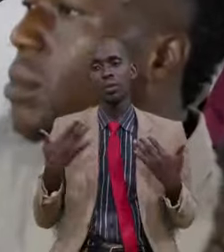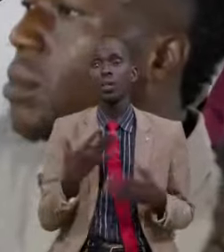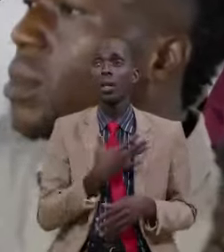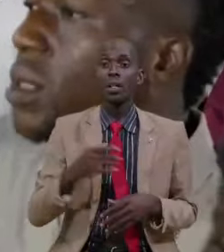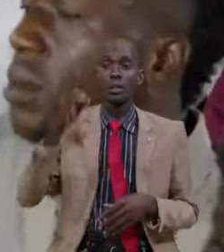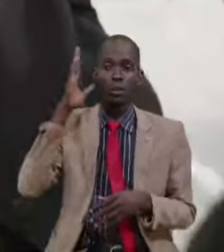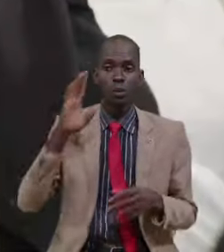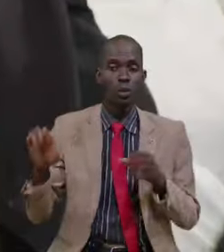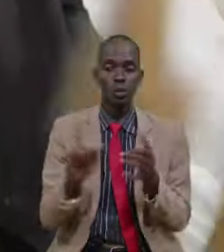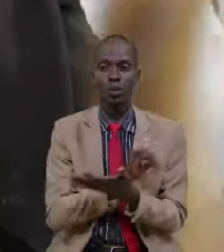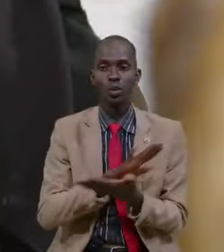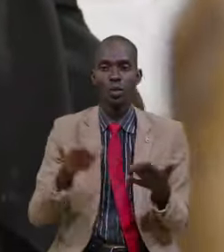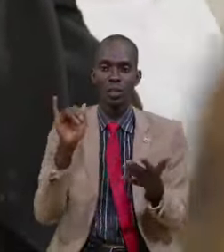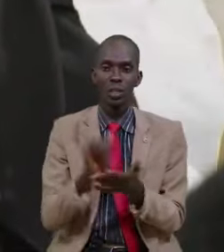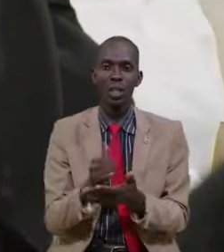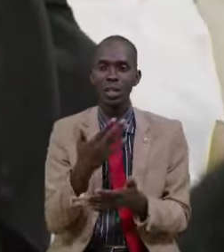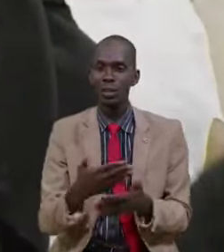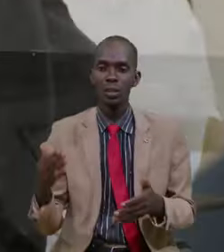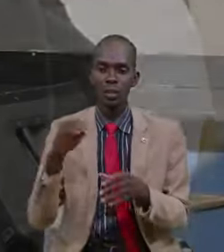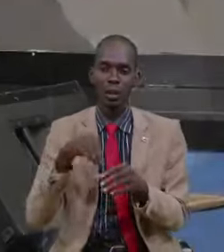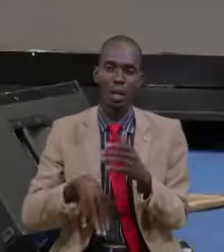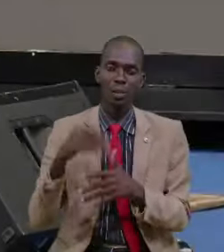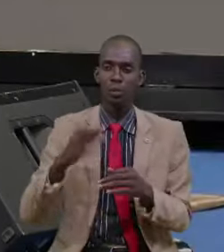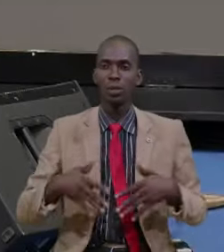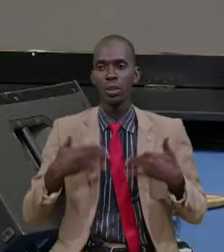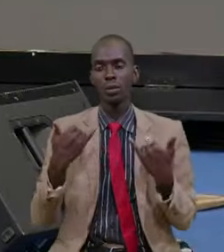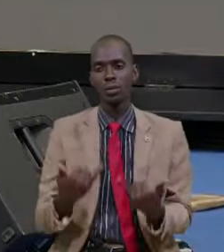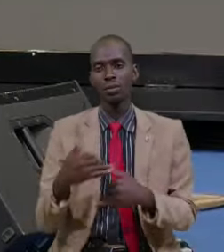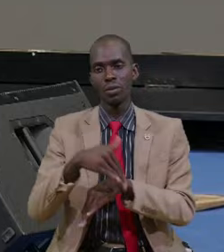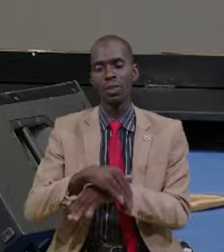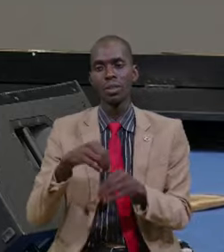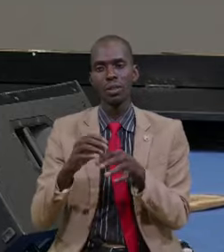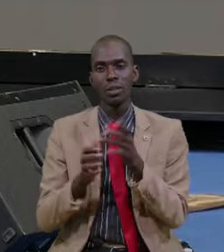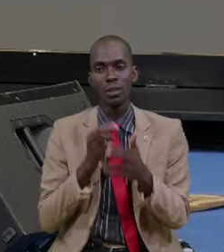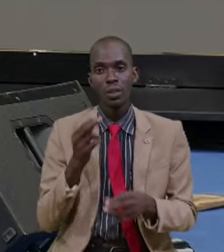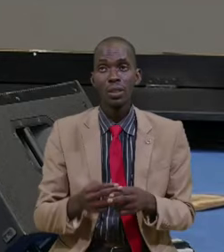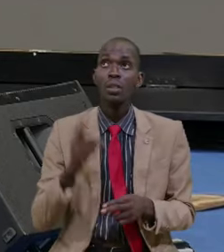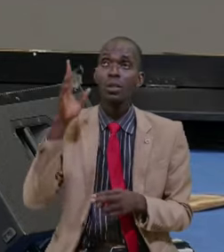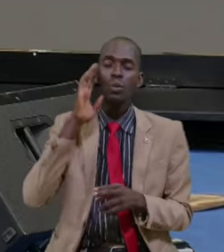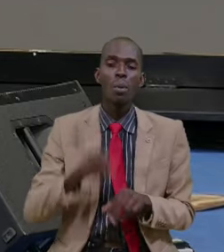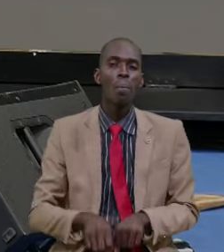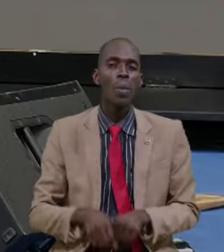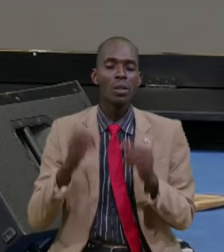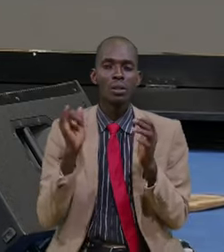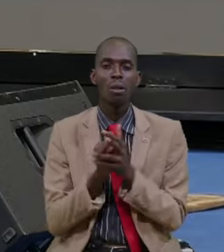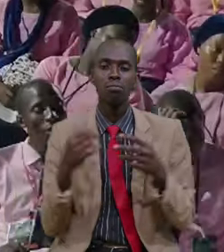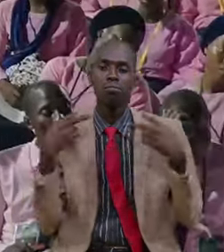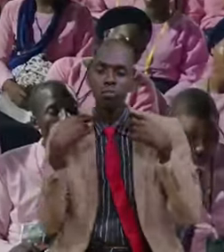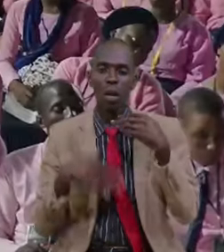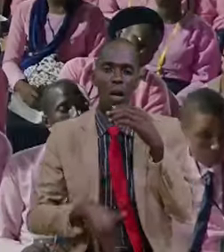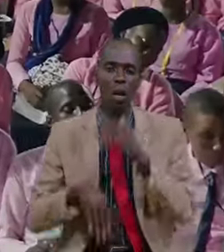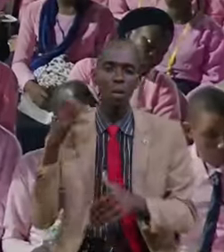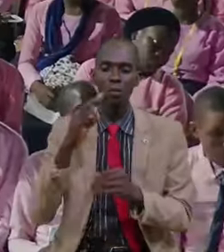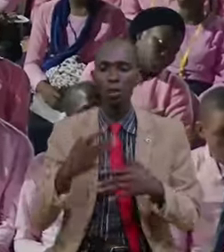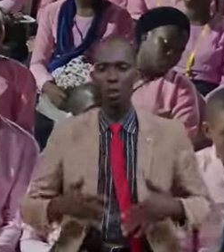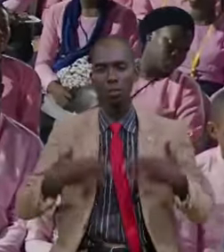life tonight. He'll break that yoke out of your life tonight in Jesus' name.